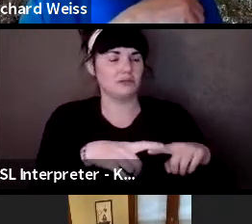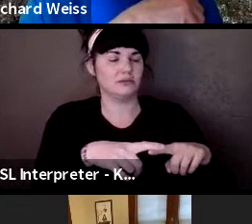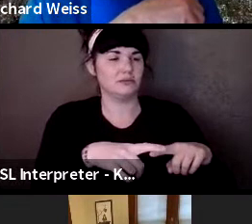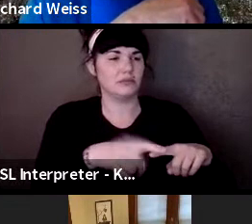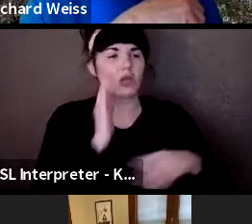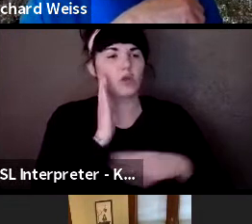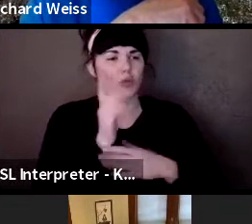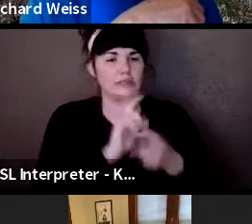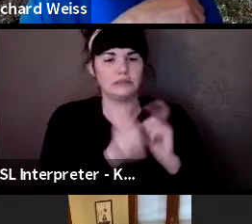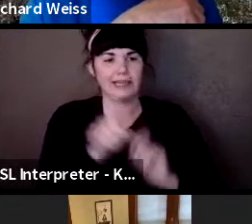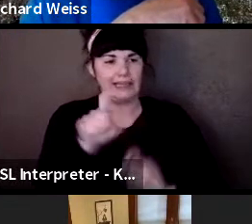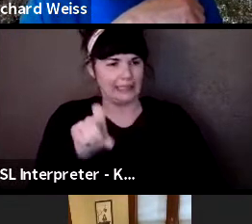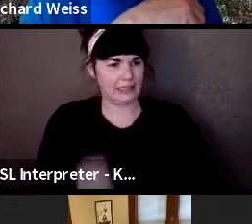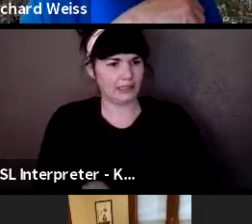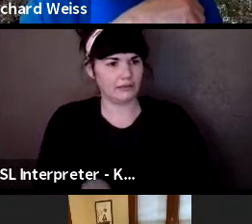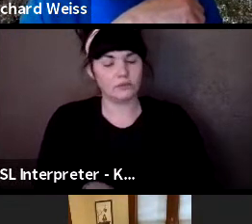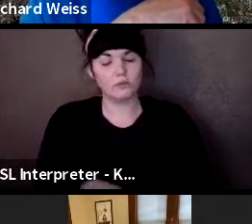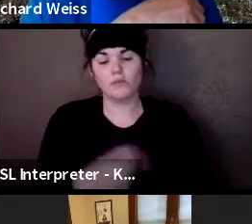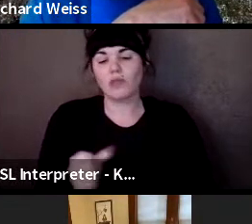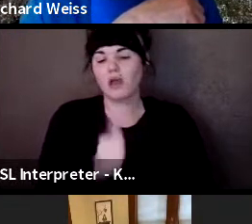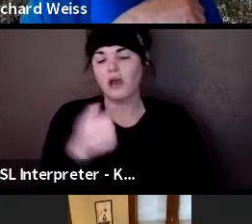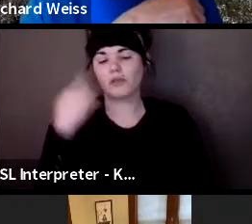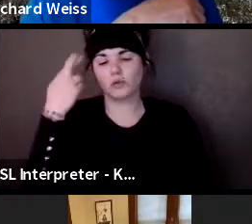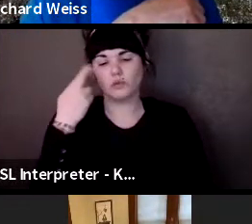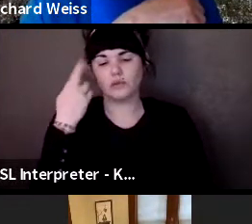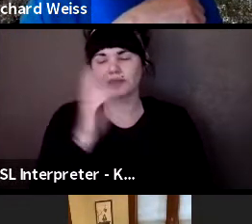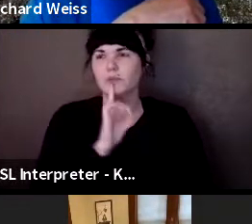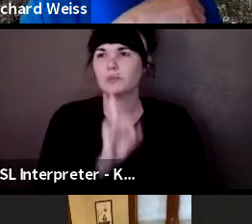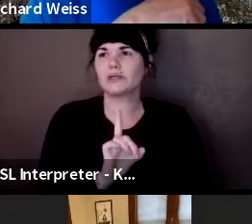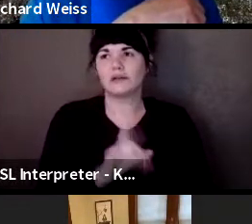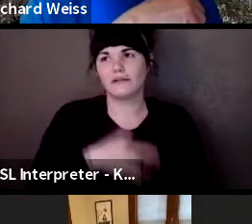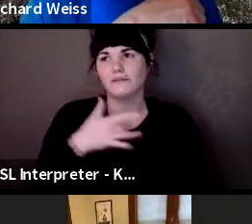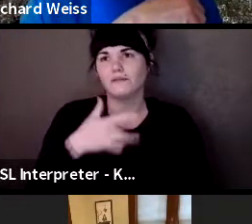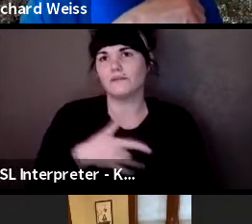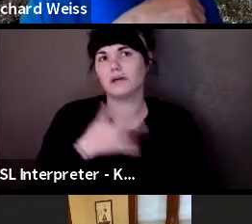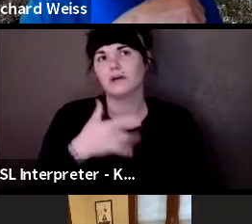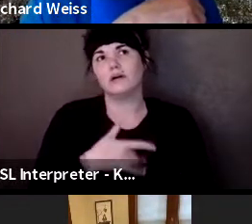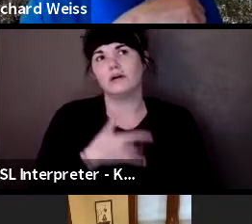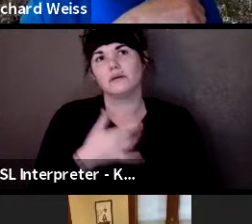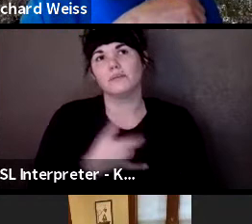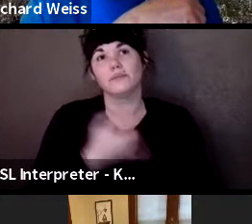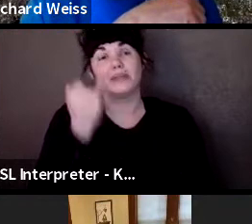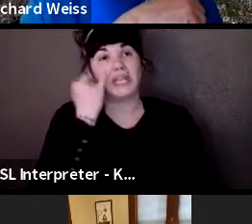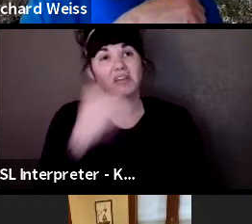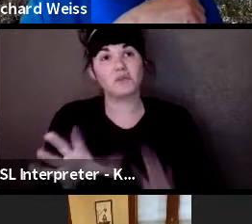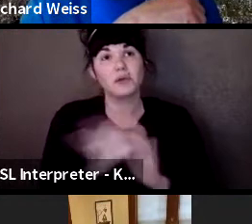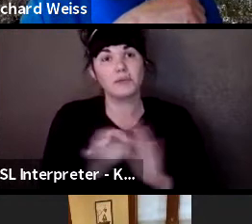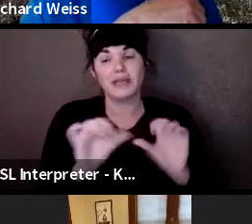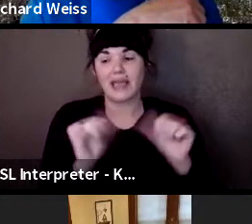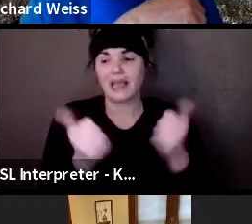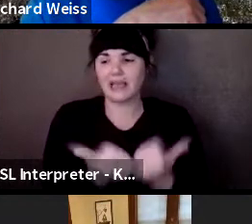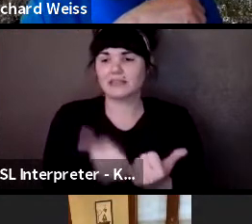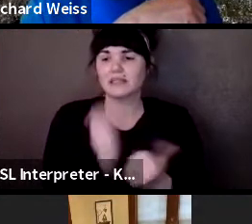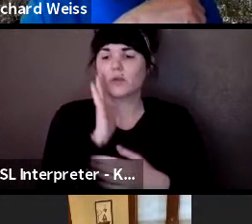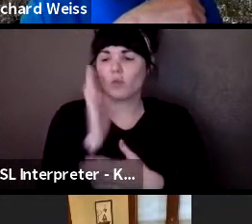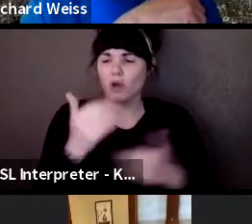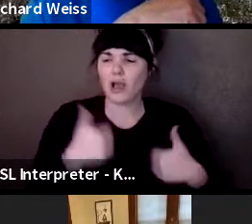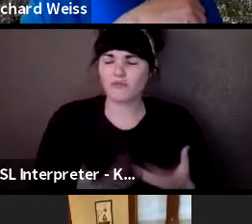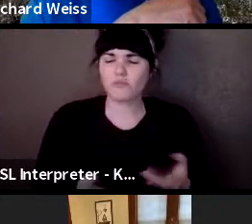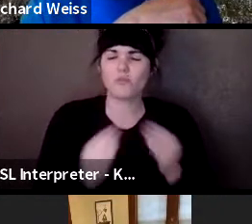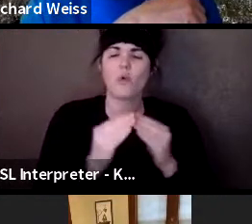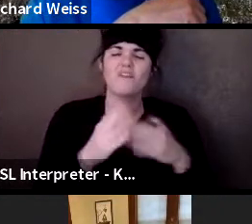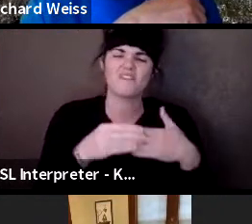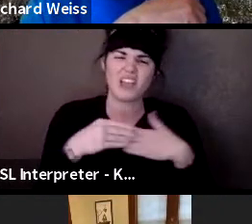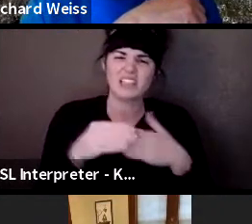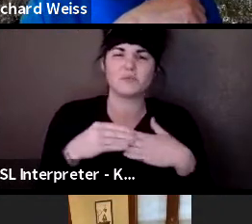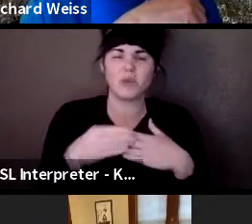another reason that I really thought that going with an agency would give the commission the most flexibility, give me the most flexibility. I think